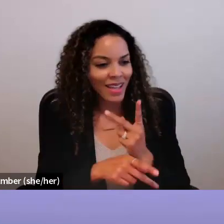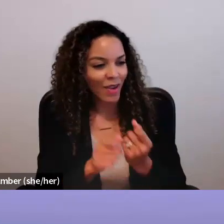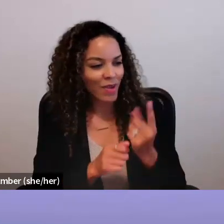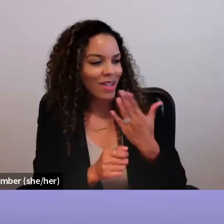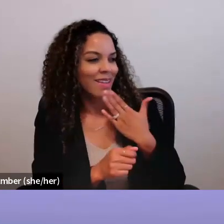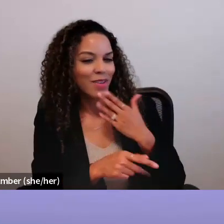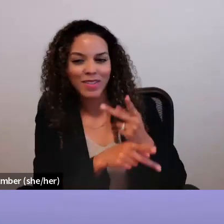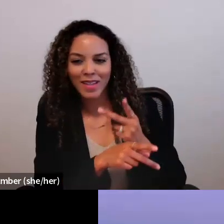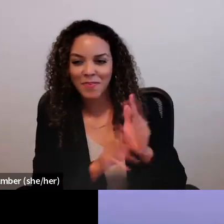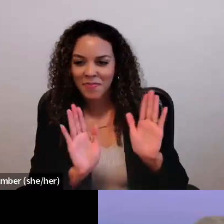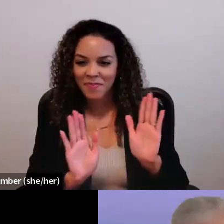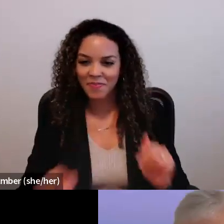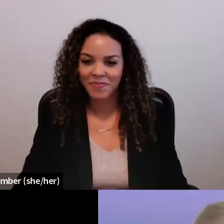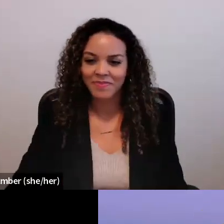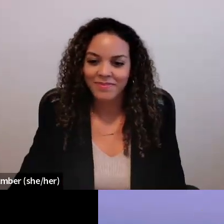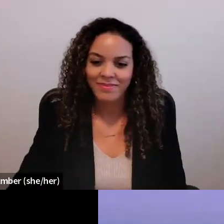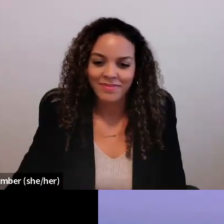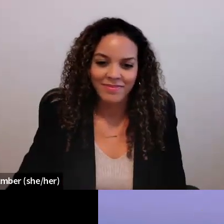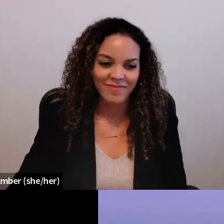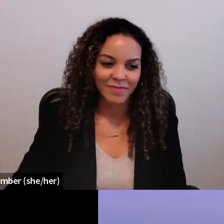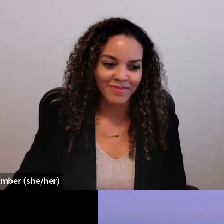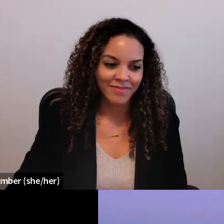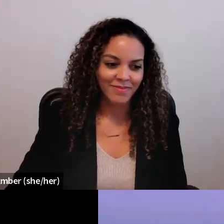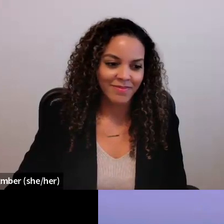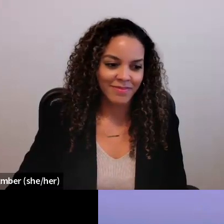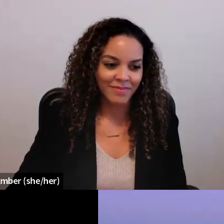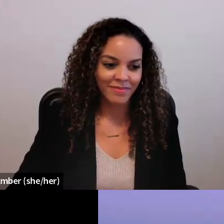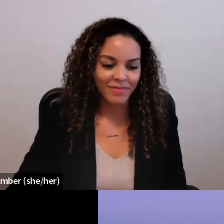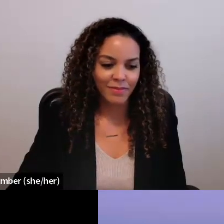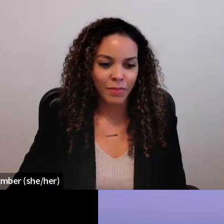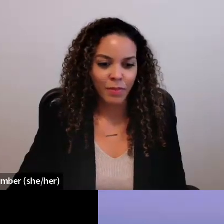Take care, everyone. Bye. Thank you. Thank you, everyone.